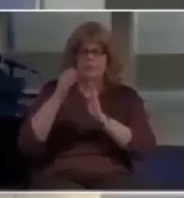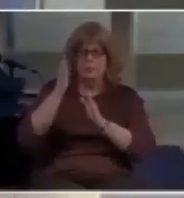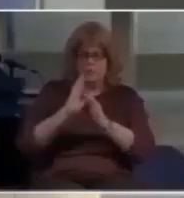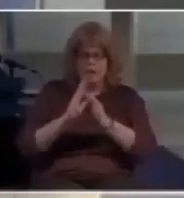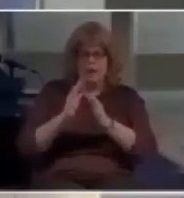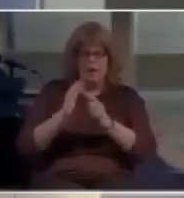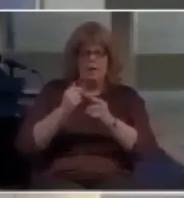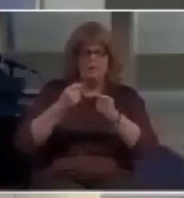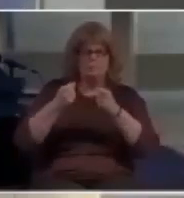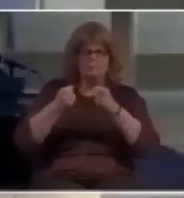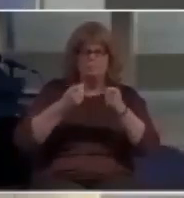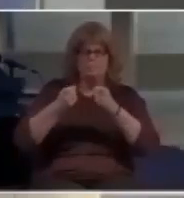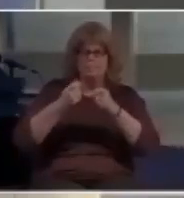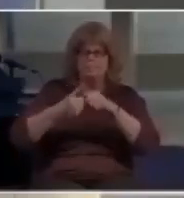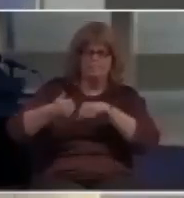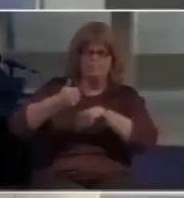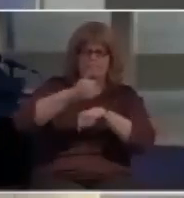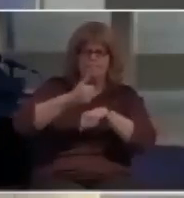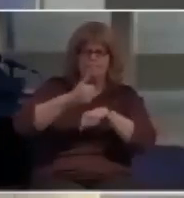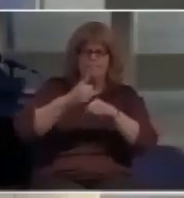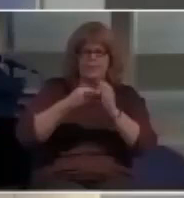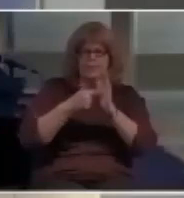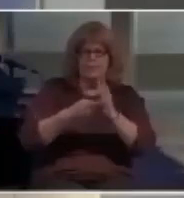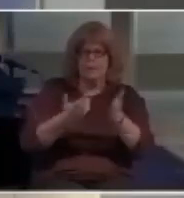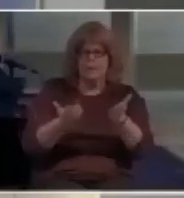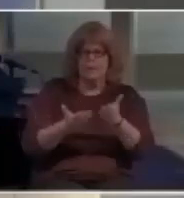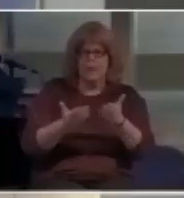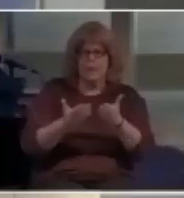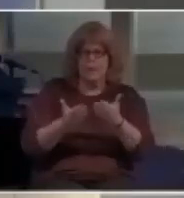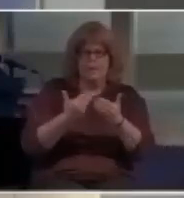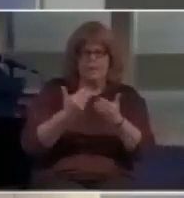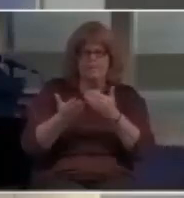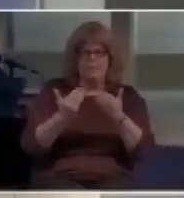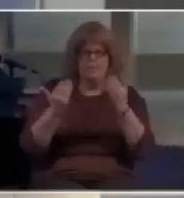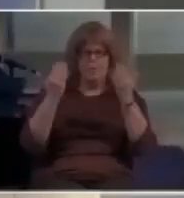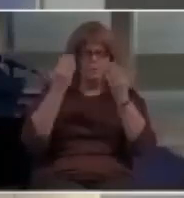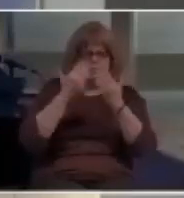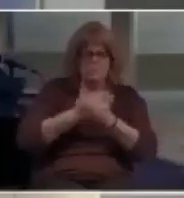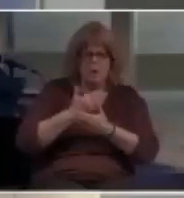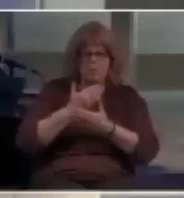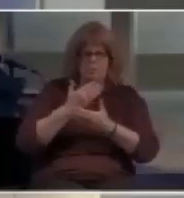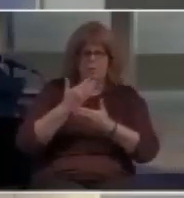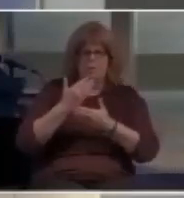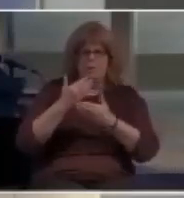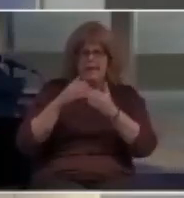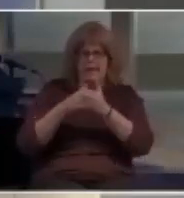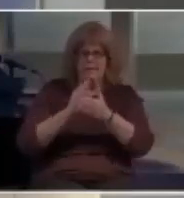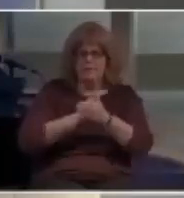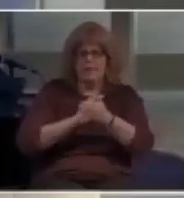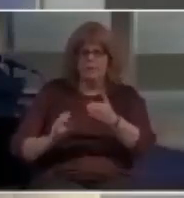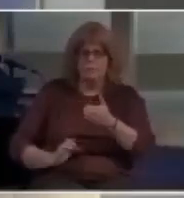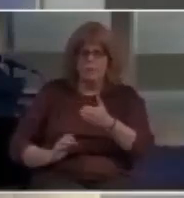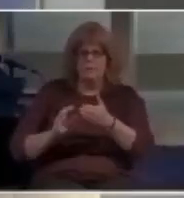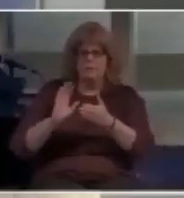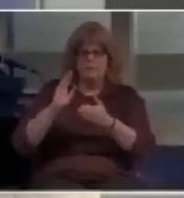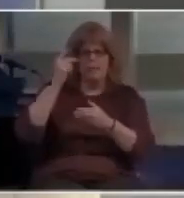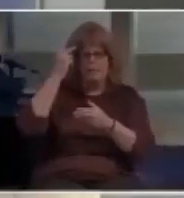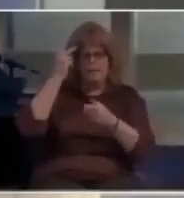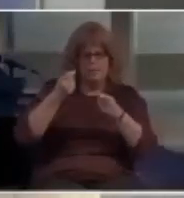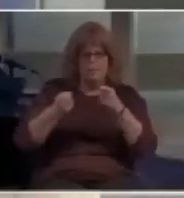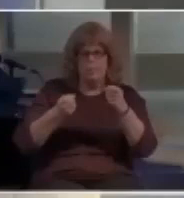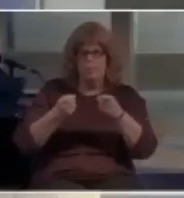that is presented here in the midst of the darkness of the Antichrist and his political